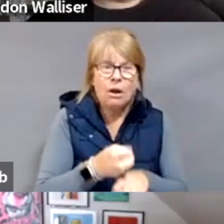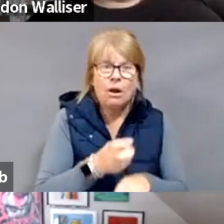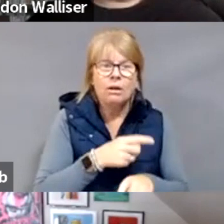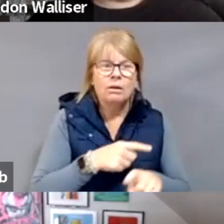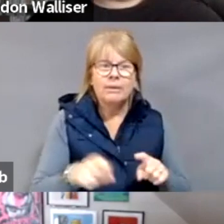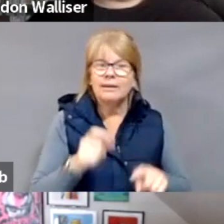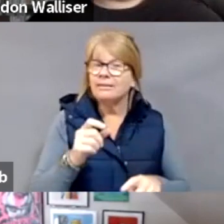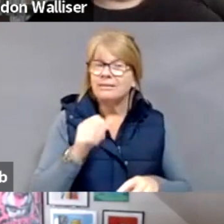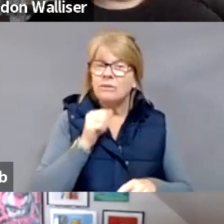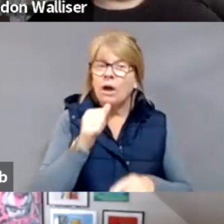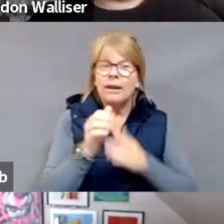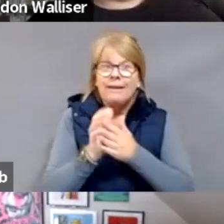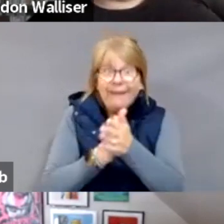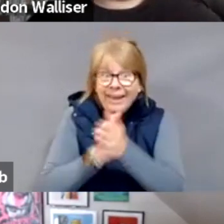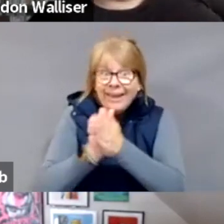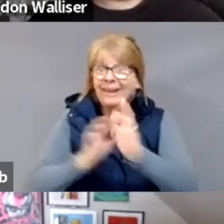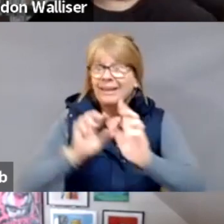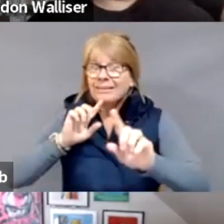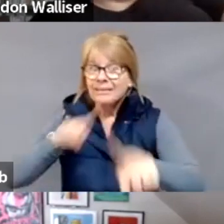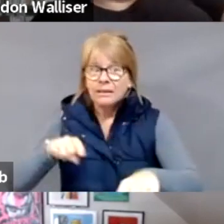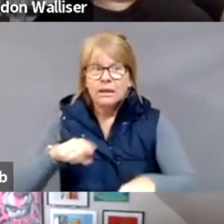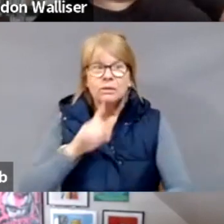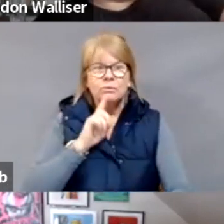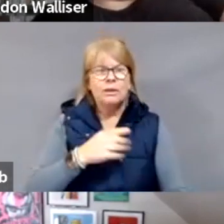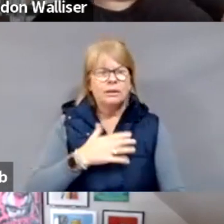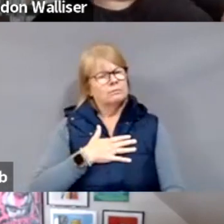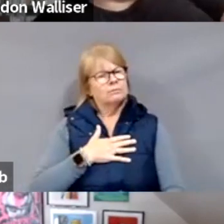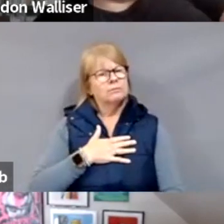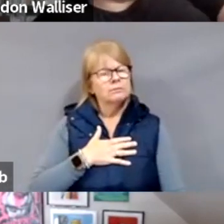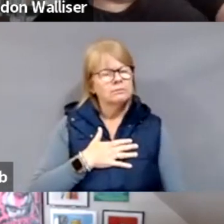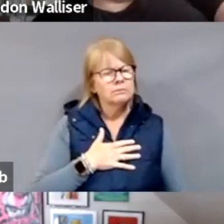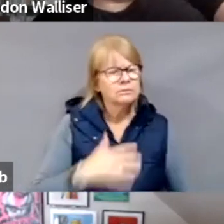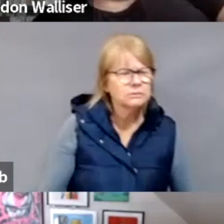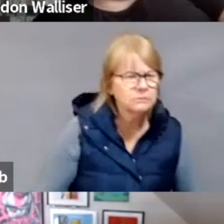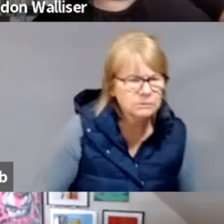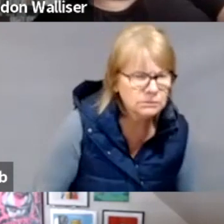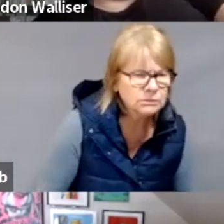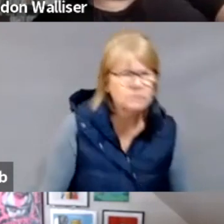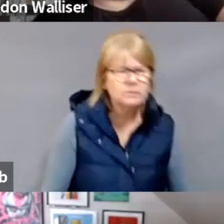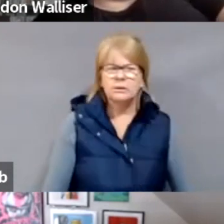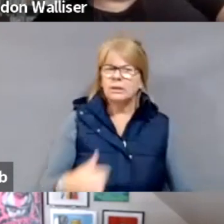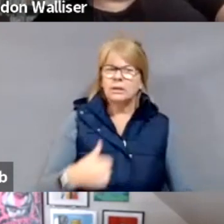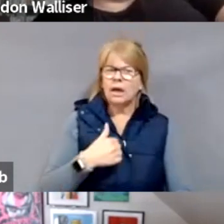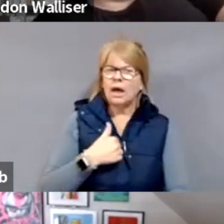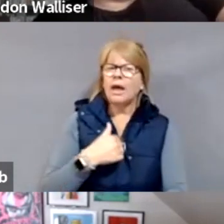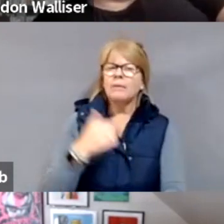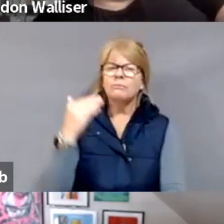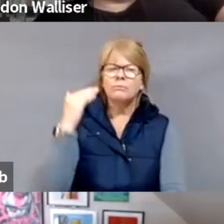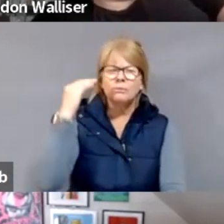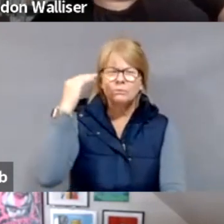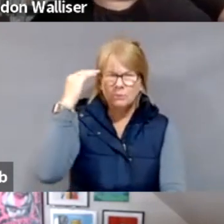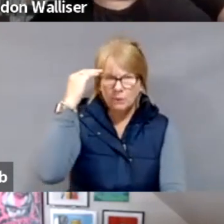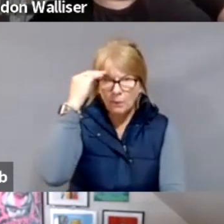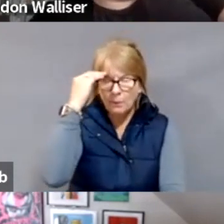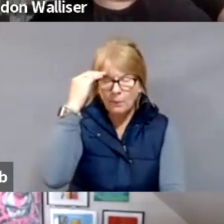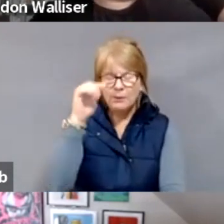enthusiastic response, it is an artistic sensibility, right? Like, this, I'm very keenly aware that this person I emailed